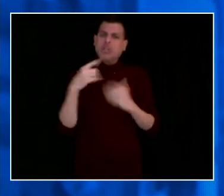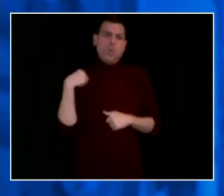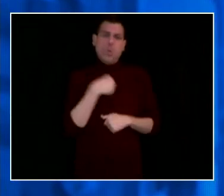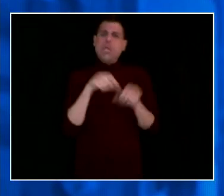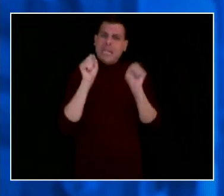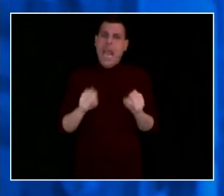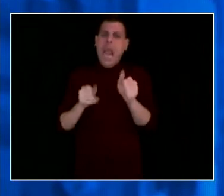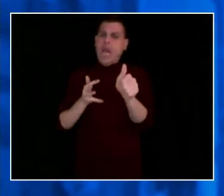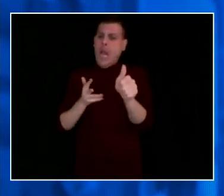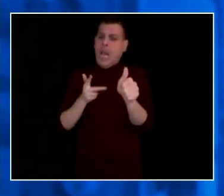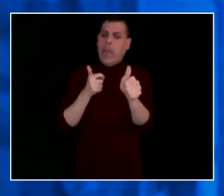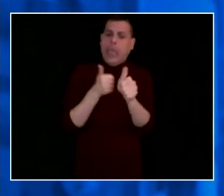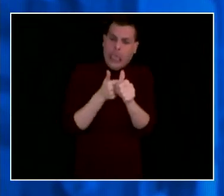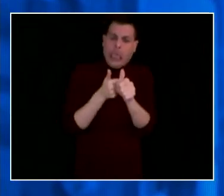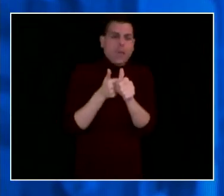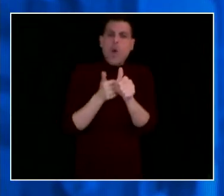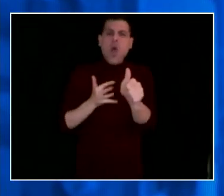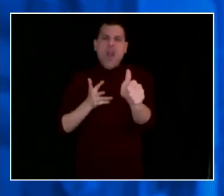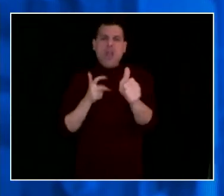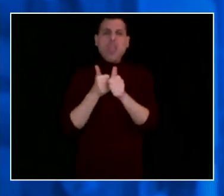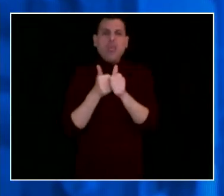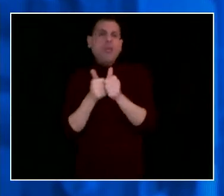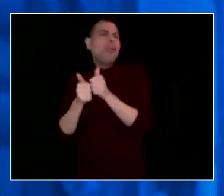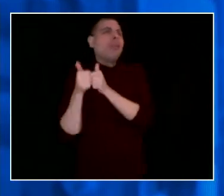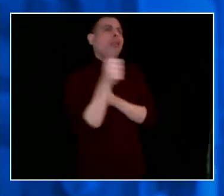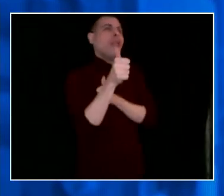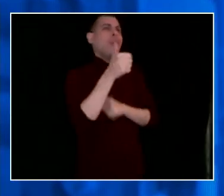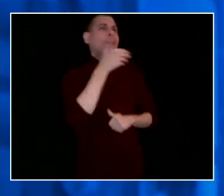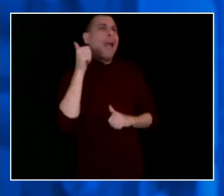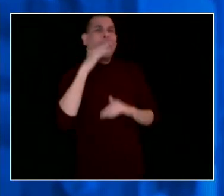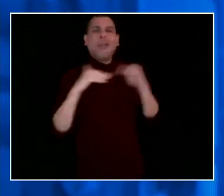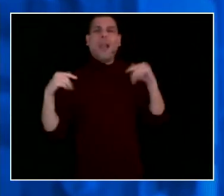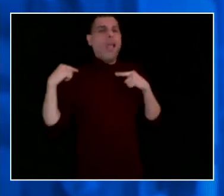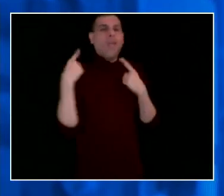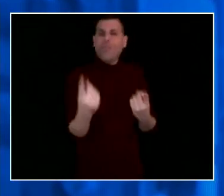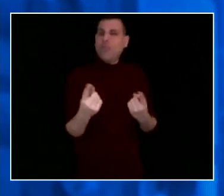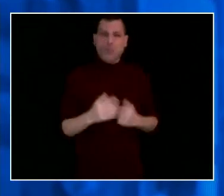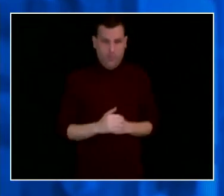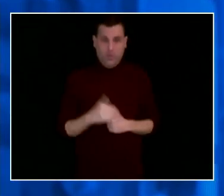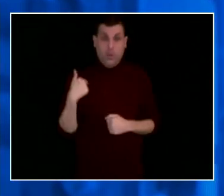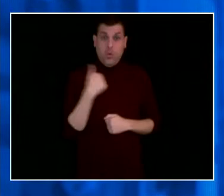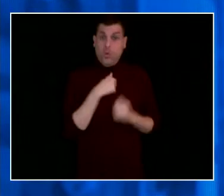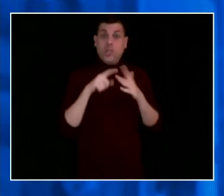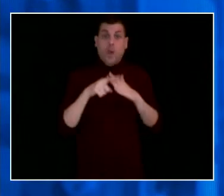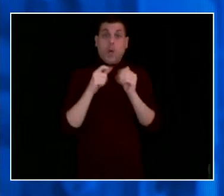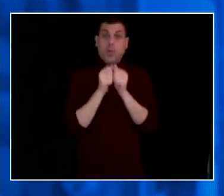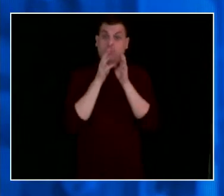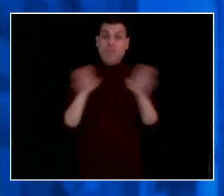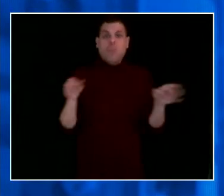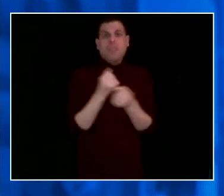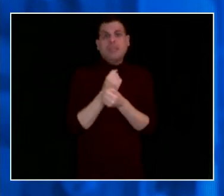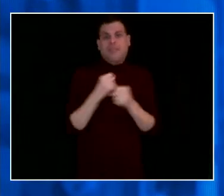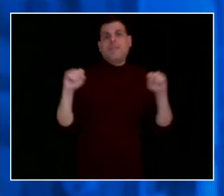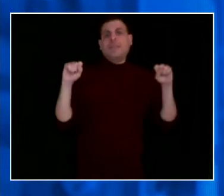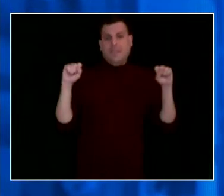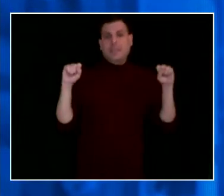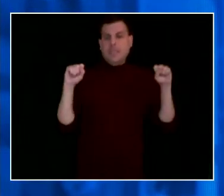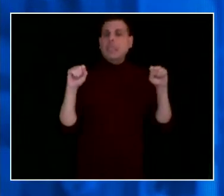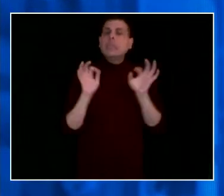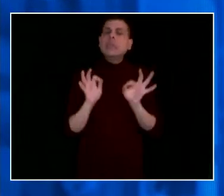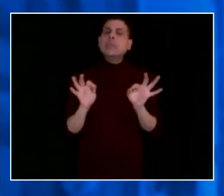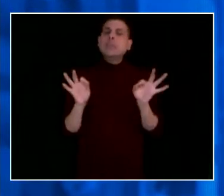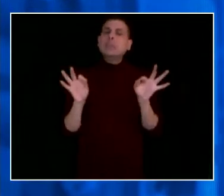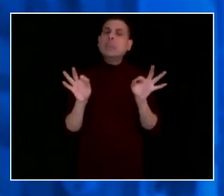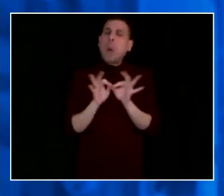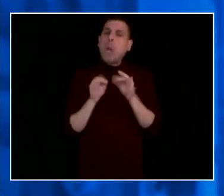will make it better than ever. We started with public safety, the cornerstone of our city's success.